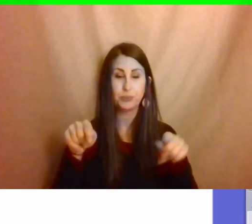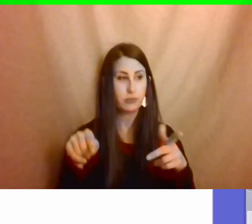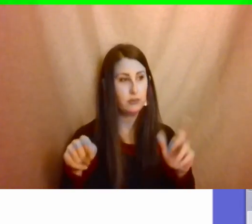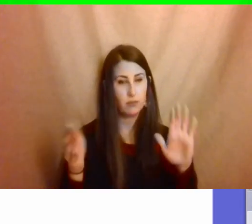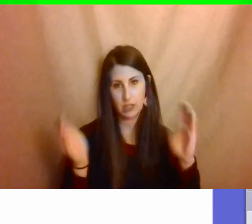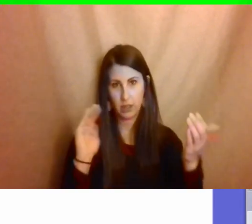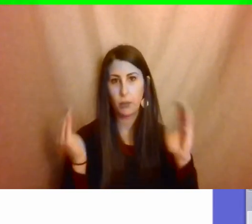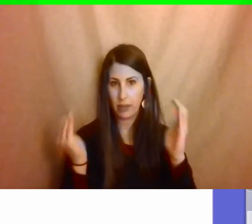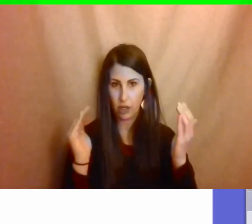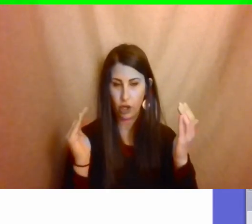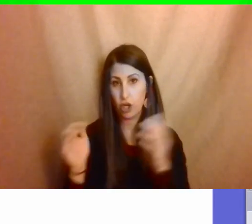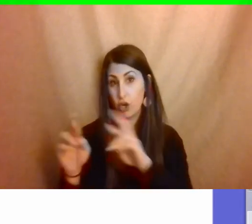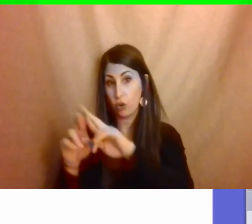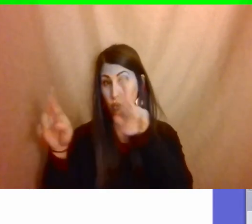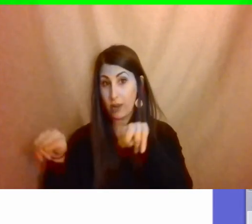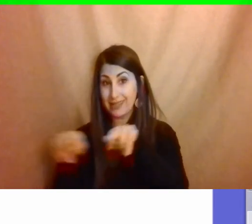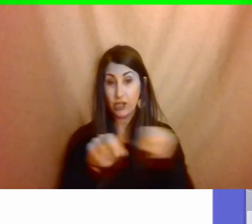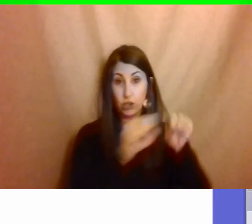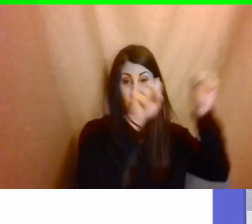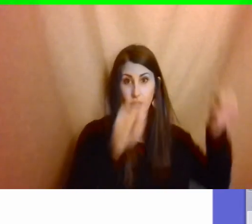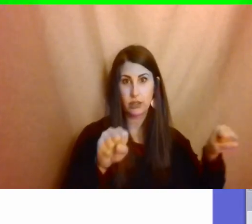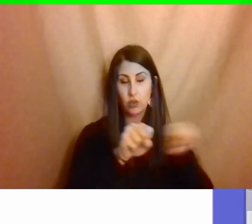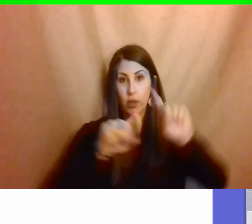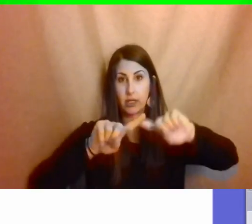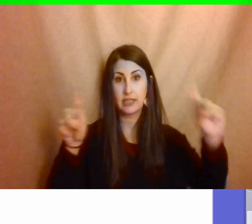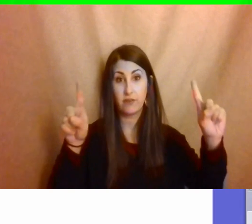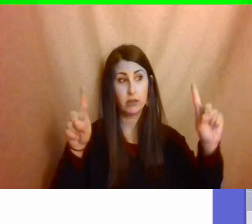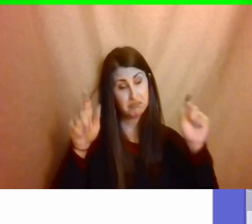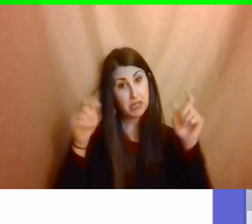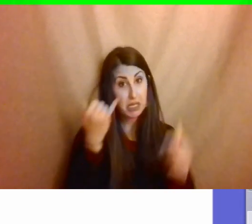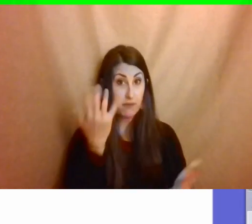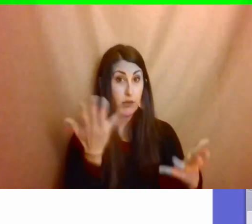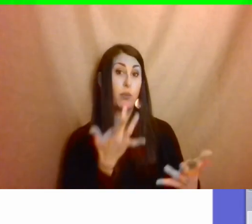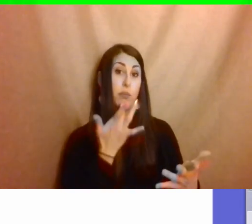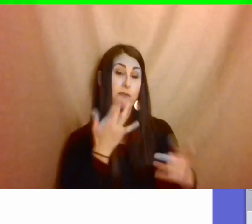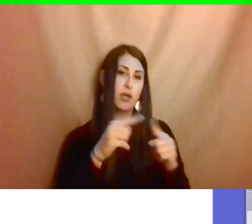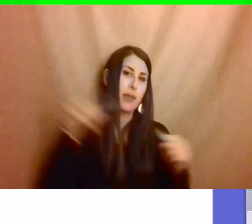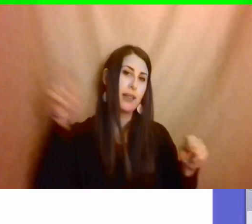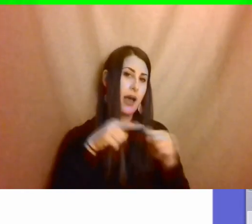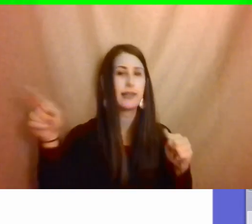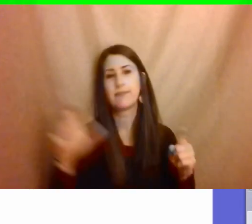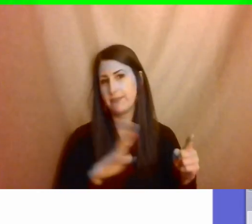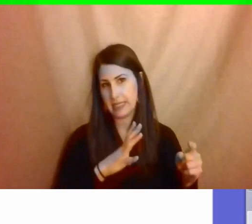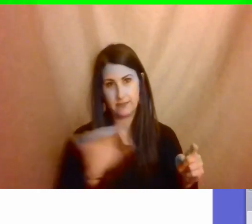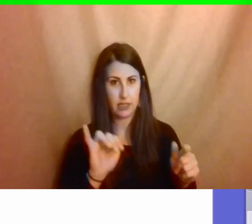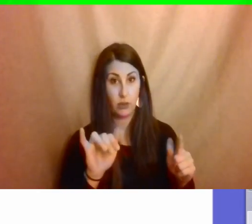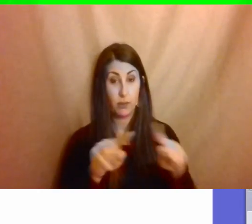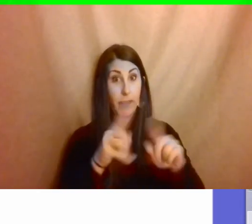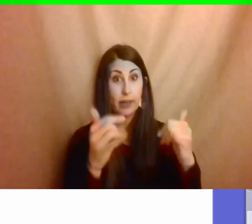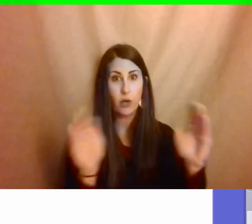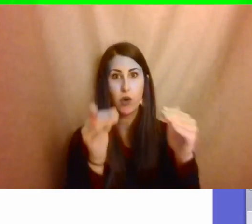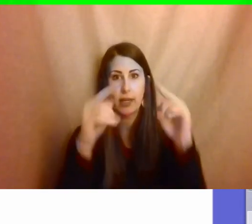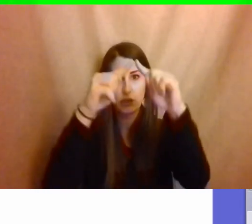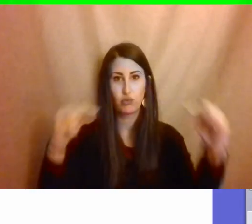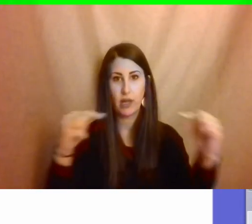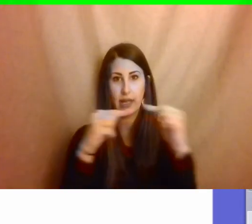from the square pyramid. You could even do these little lines too if you wanted. But let's go back up to the triangular pyramid. It's called a triangular